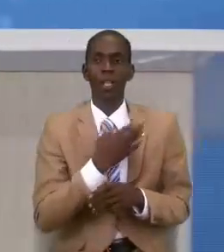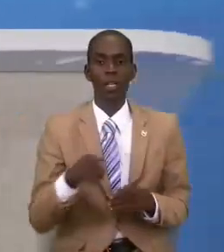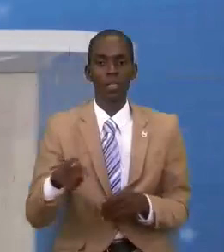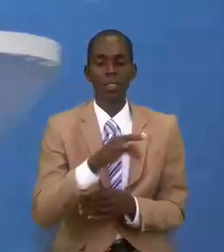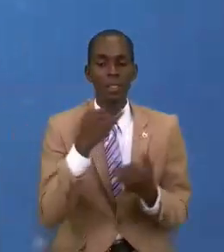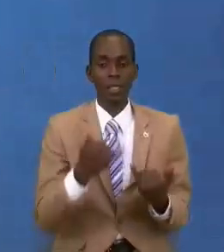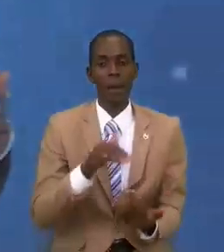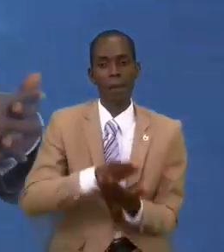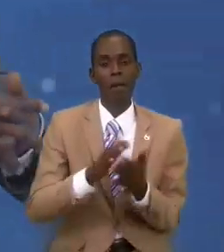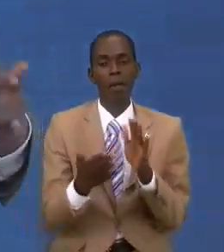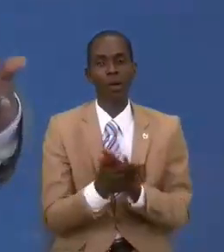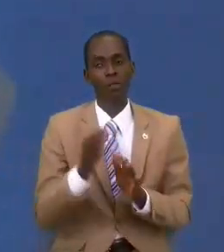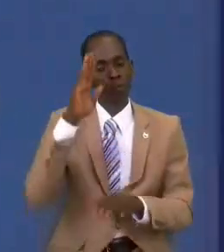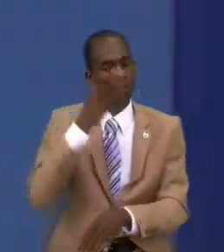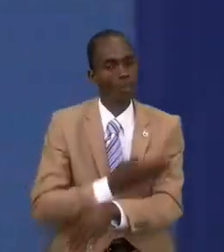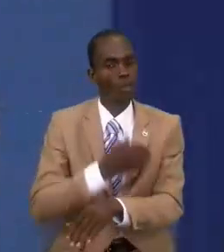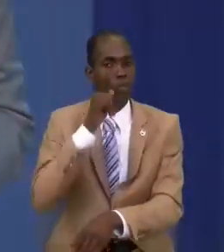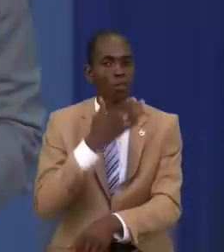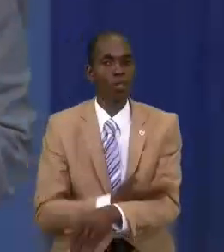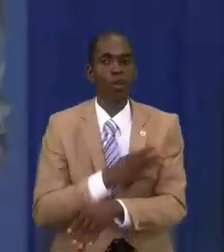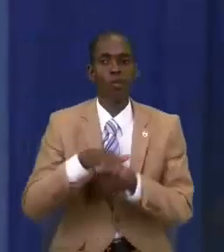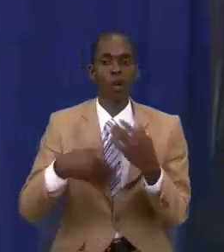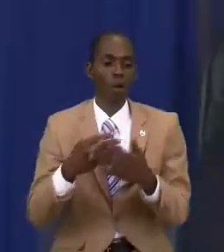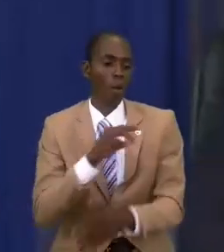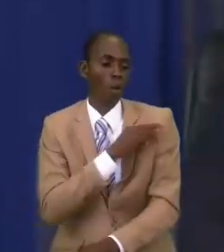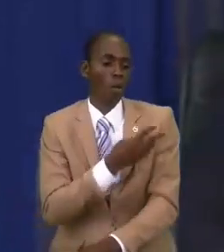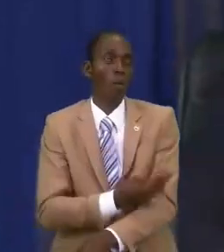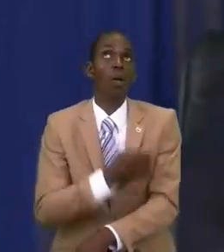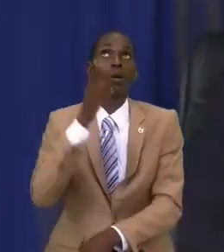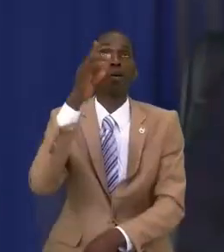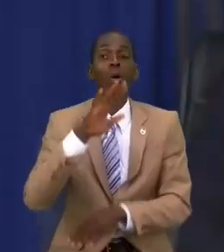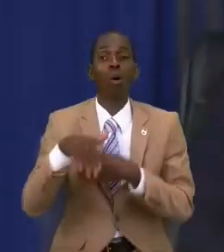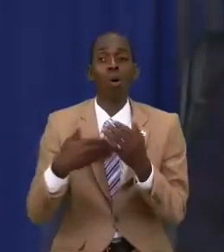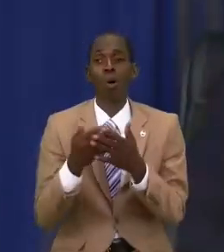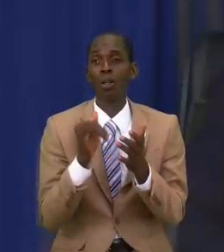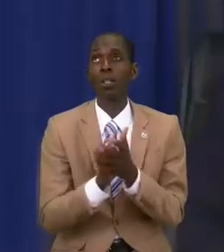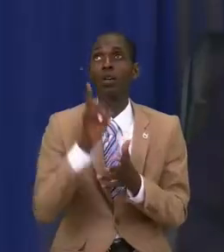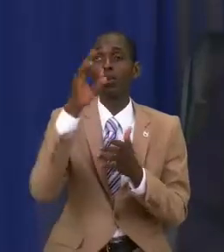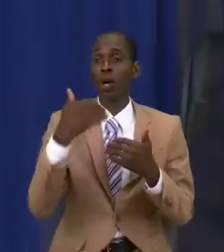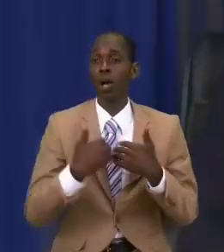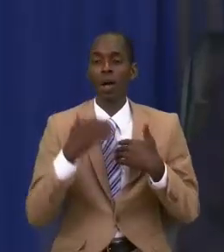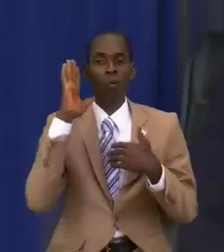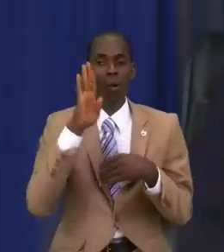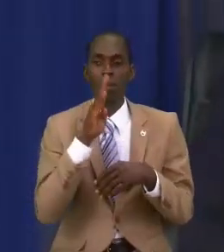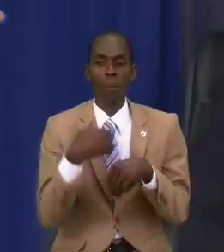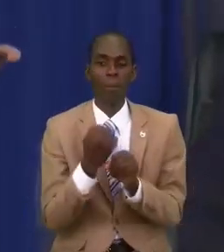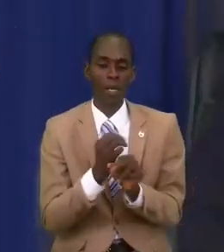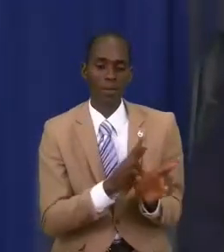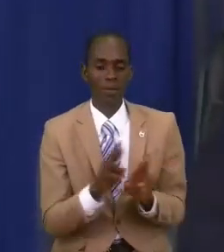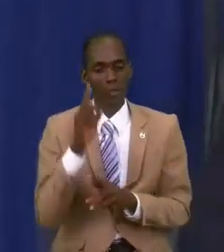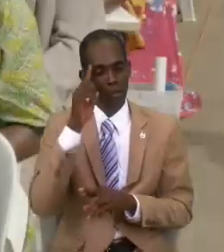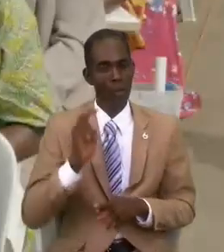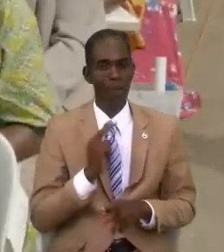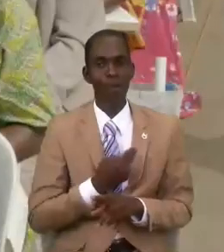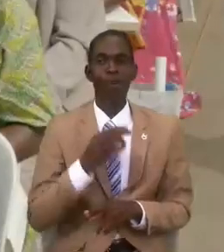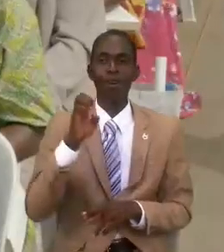that God has will be made available to us. Emmanuel is come. and Emmanuel is